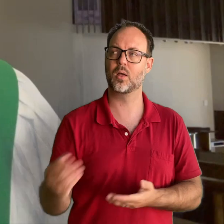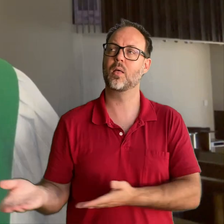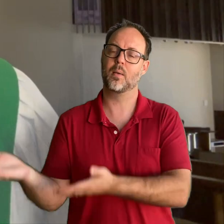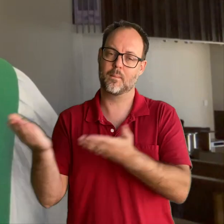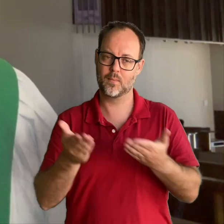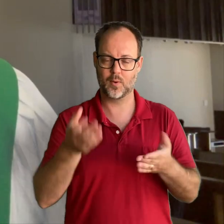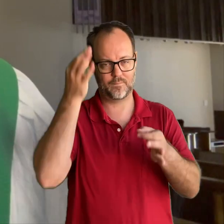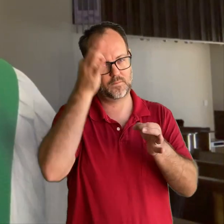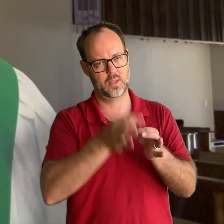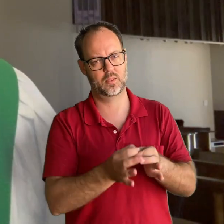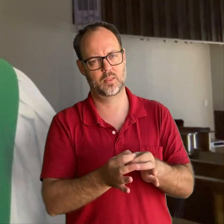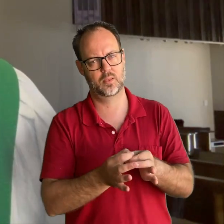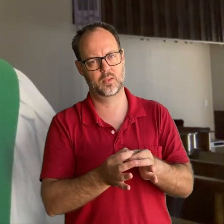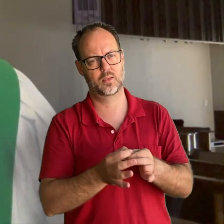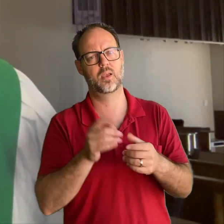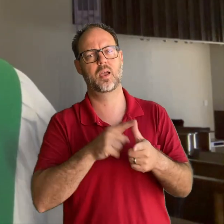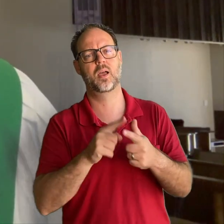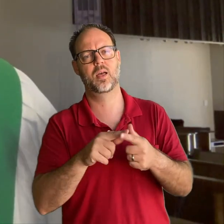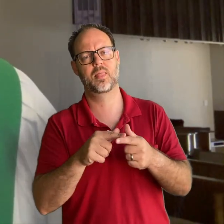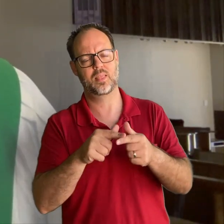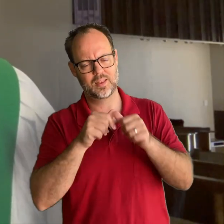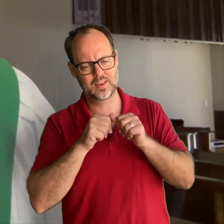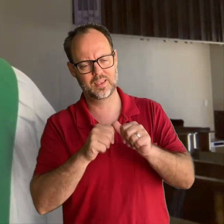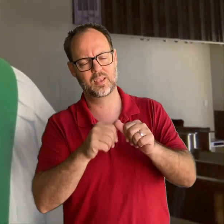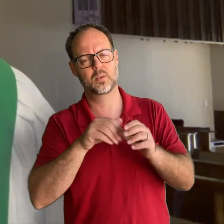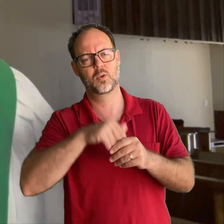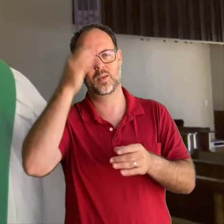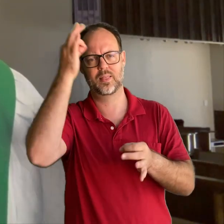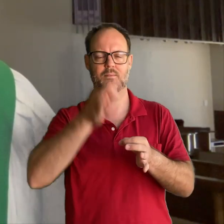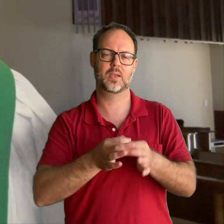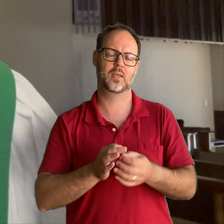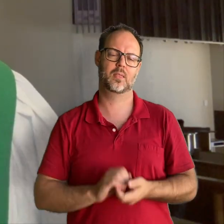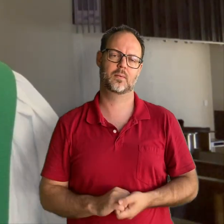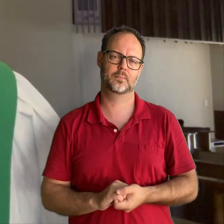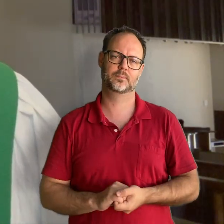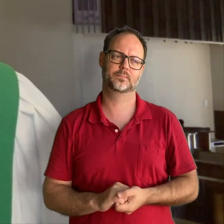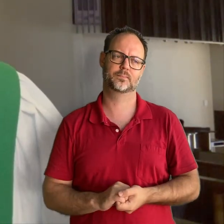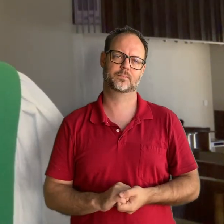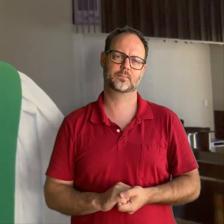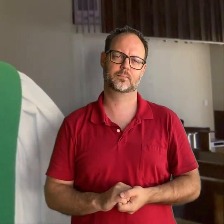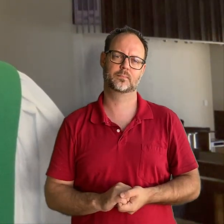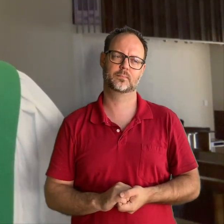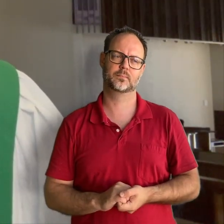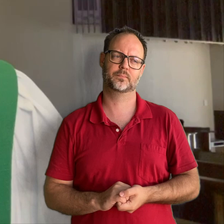to bring you to faith, and then to keep you in the faith.